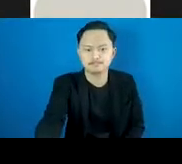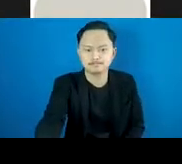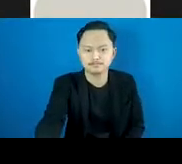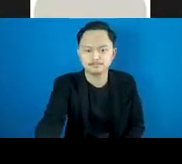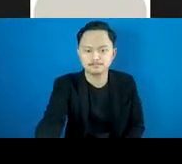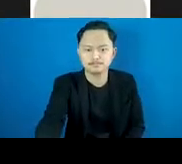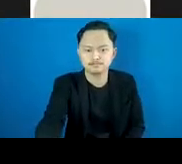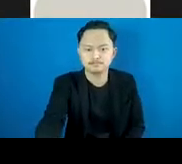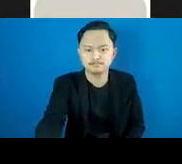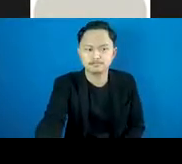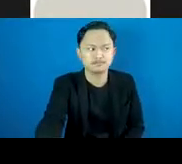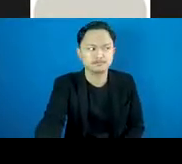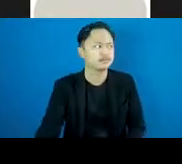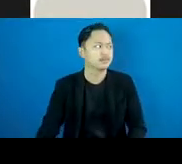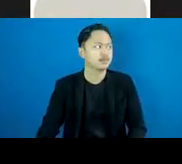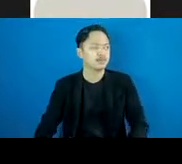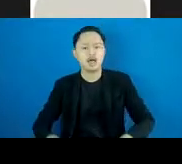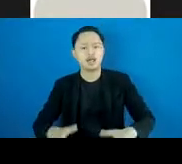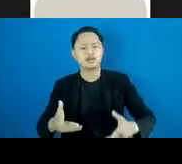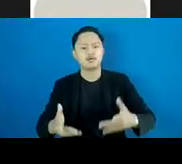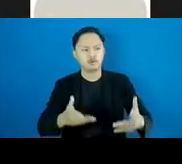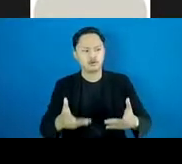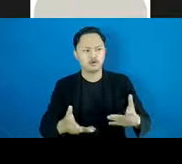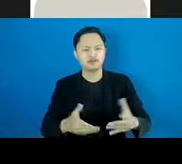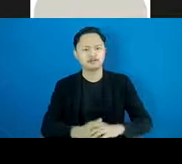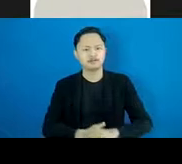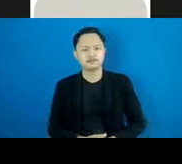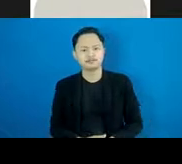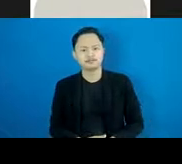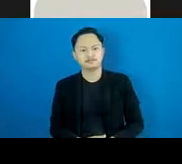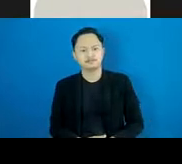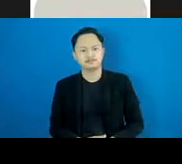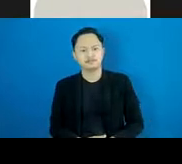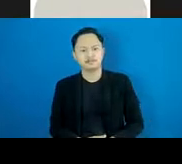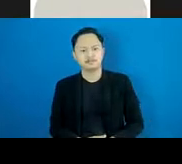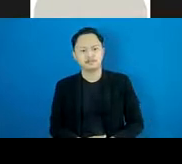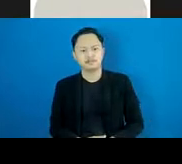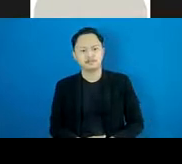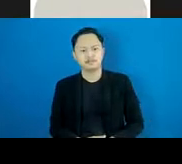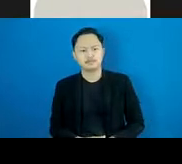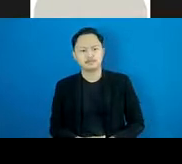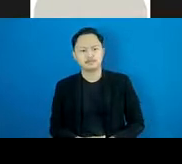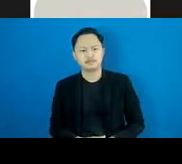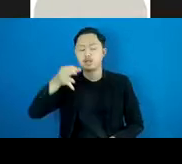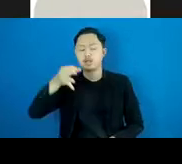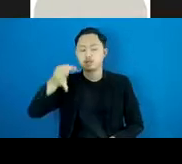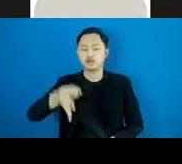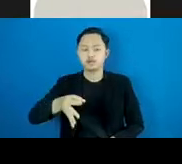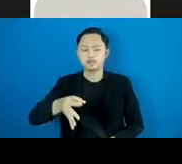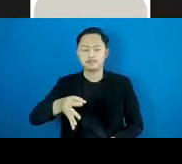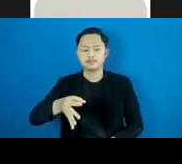that is also needed, because there will be land requirement, there will be electricity requirement, support from the environment, support from